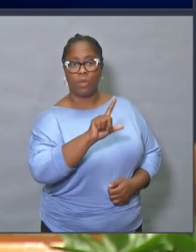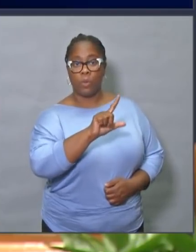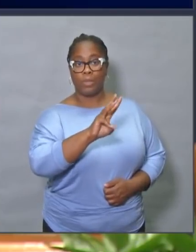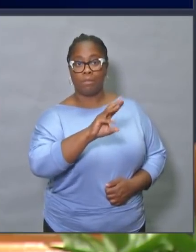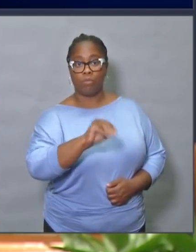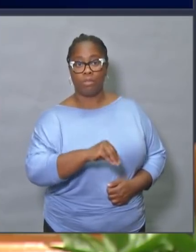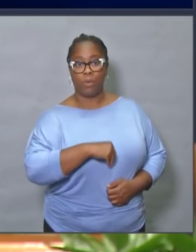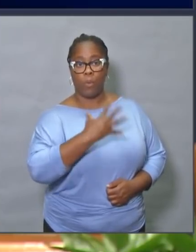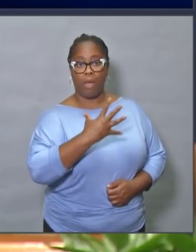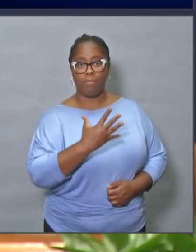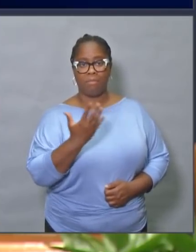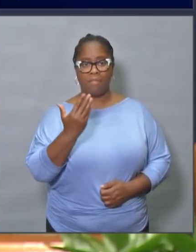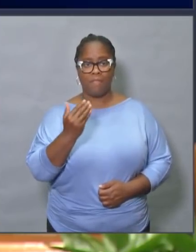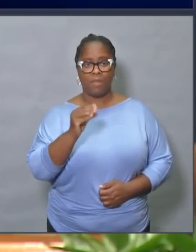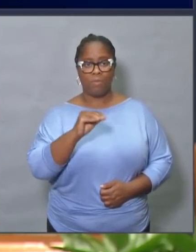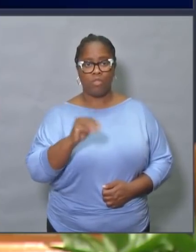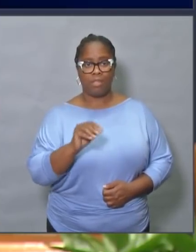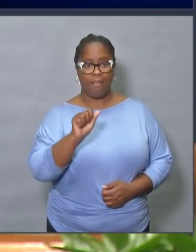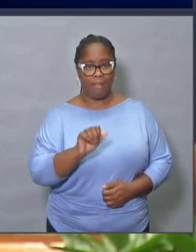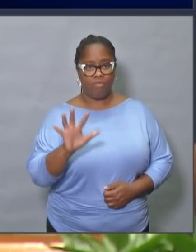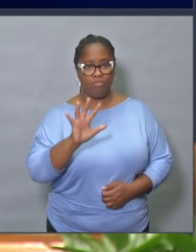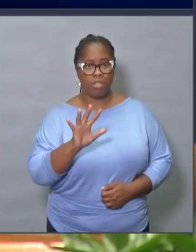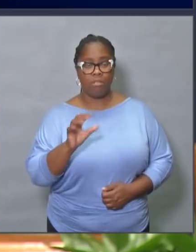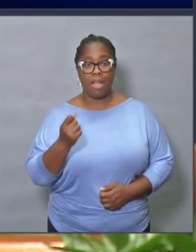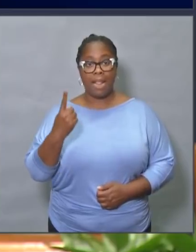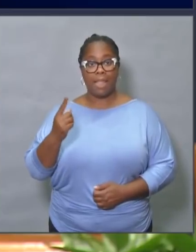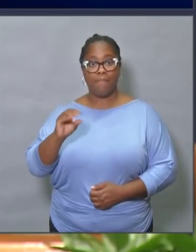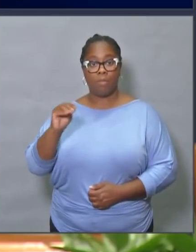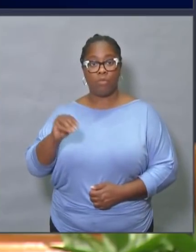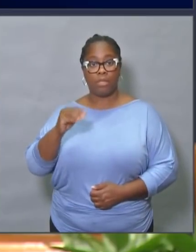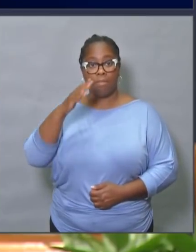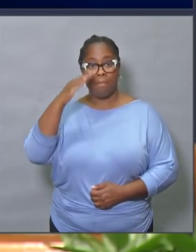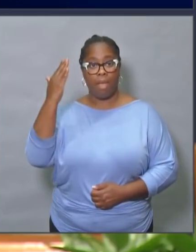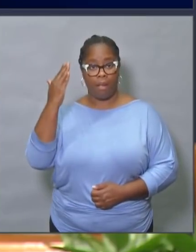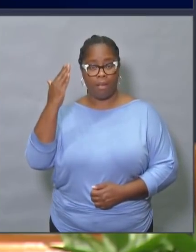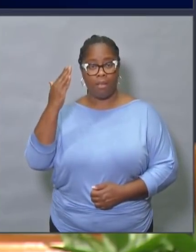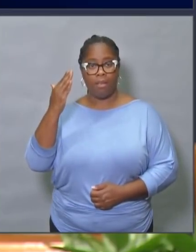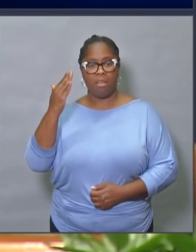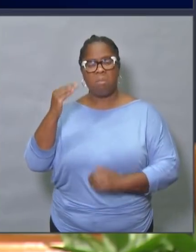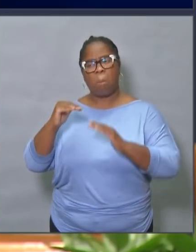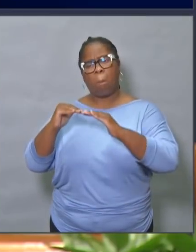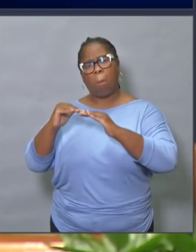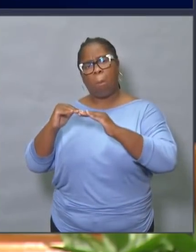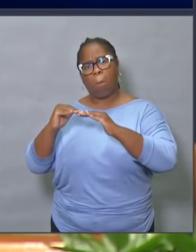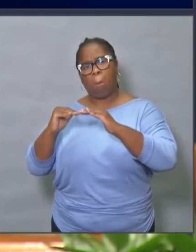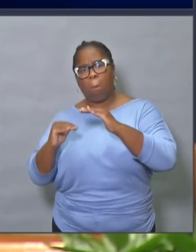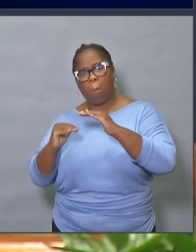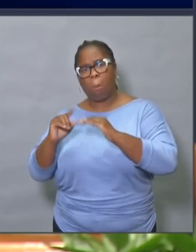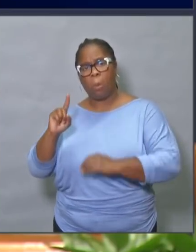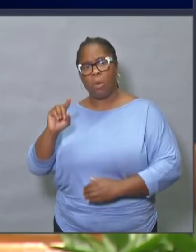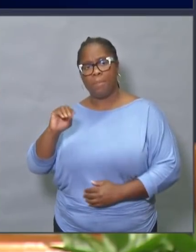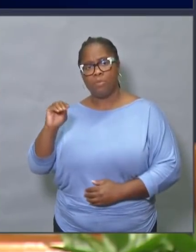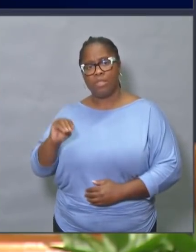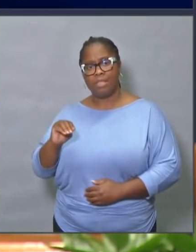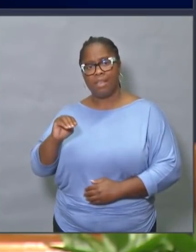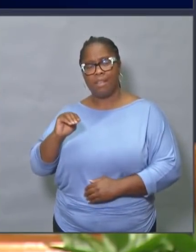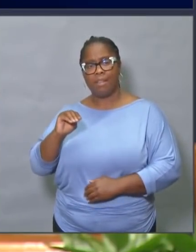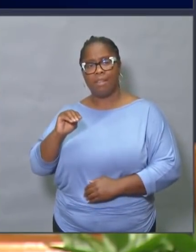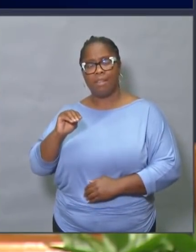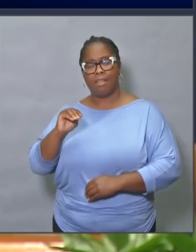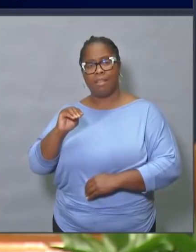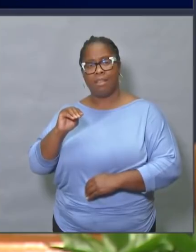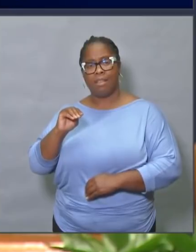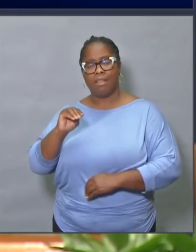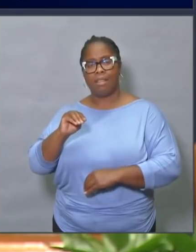white, 15% are Asian, 11% are Black, slightly less than 1% are